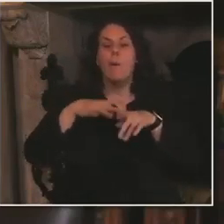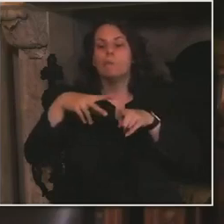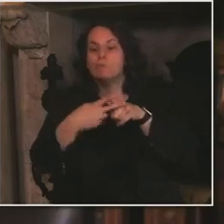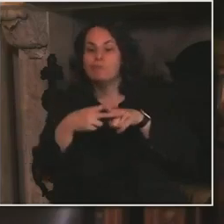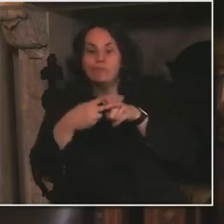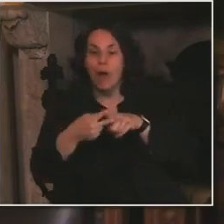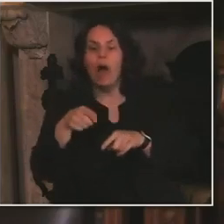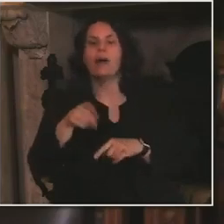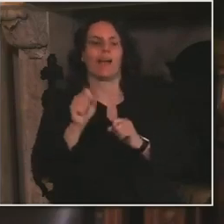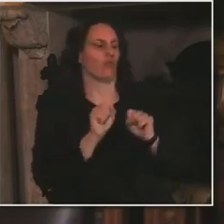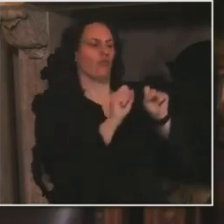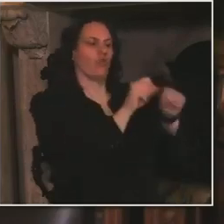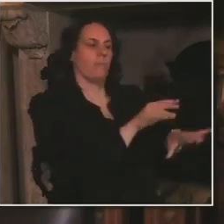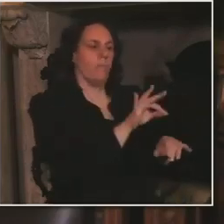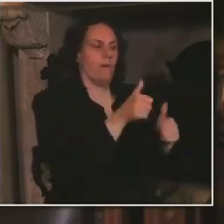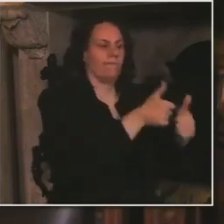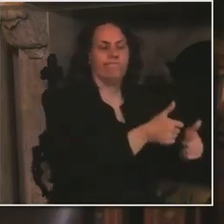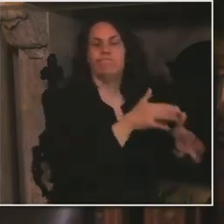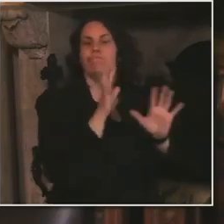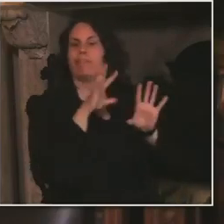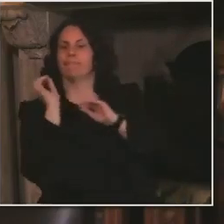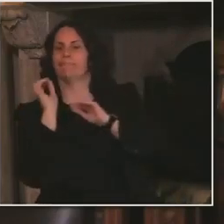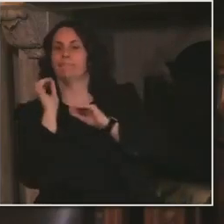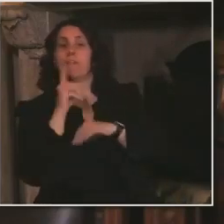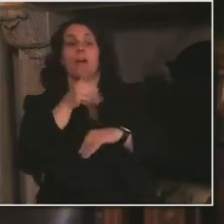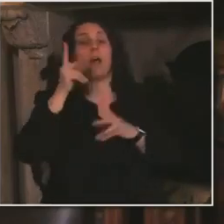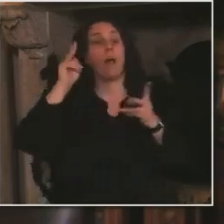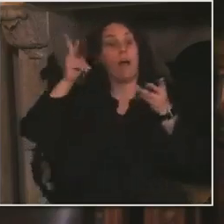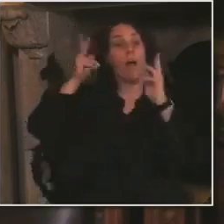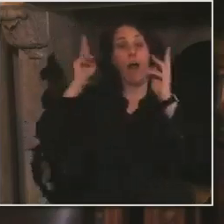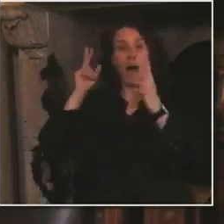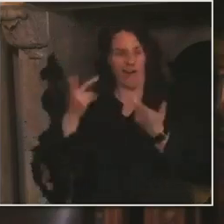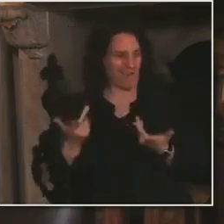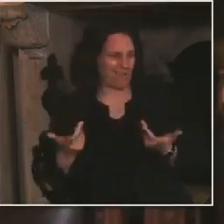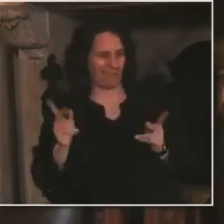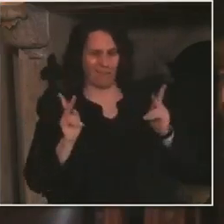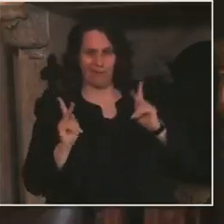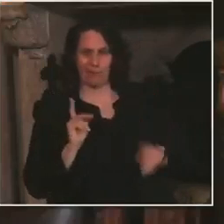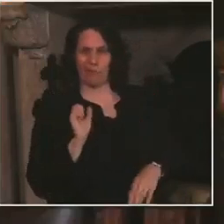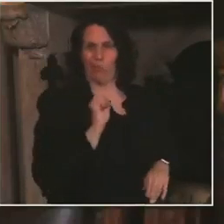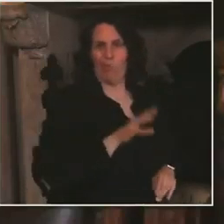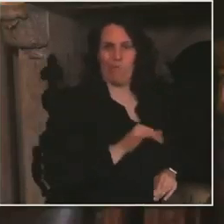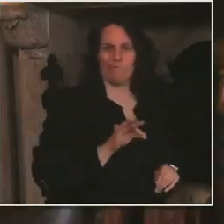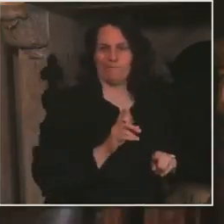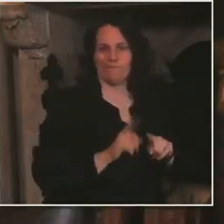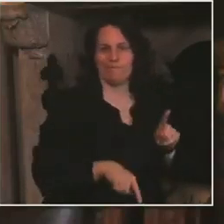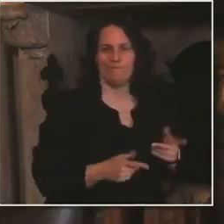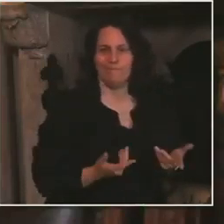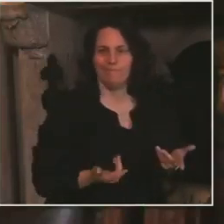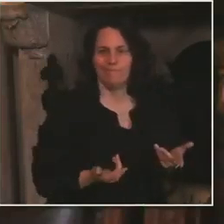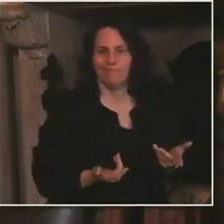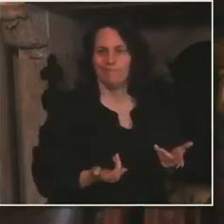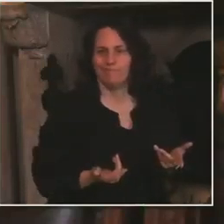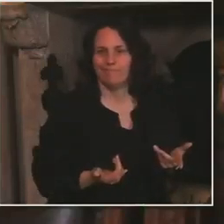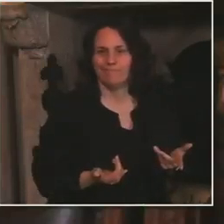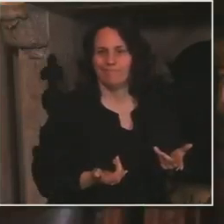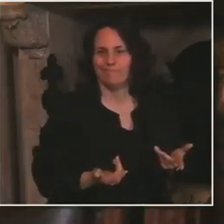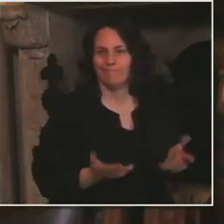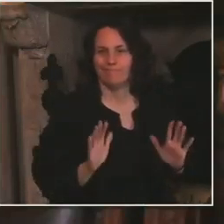especially with, barbers or hairdressers, is there's prolonged contact between two individuals. And so